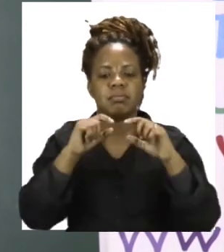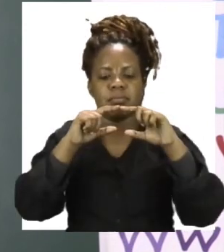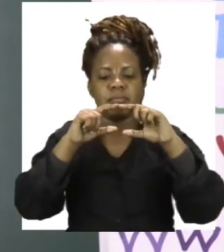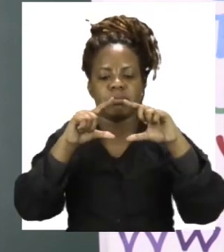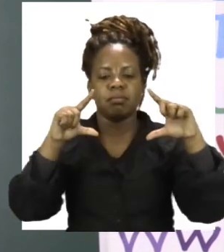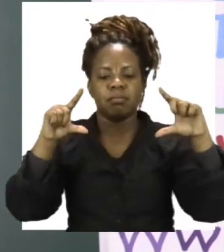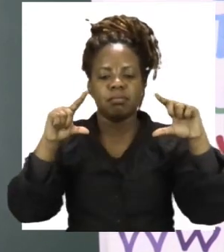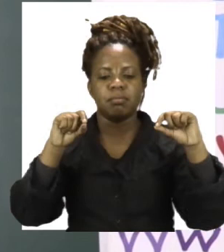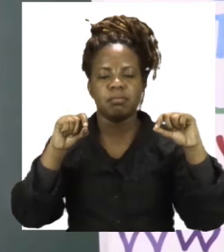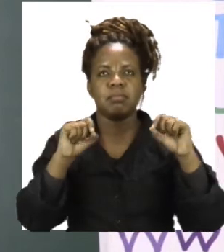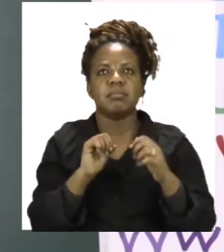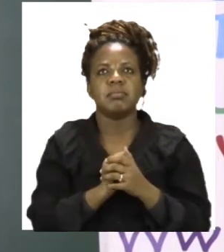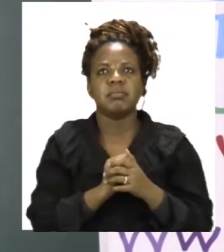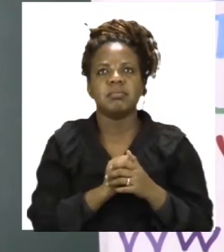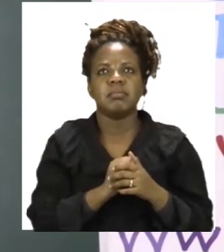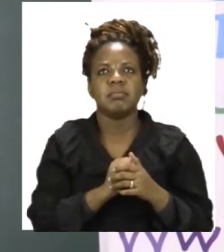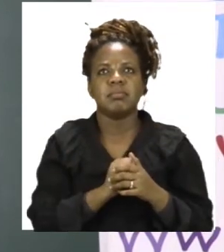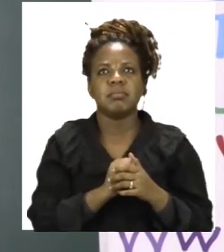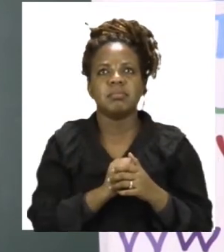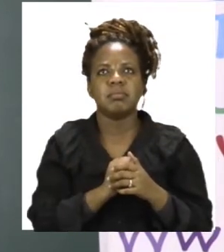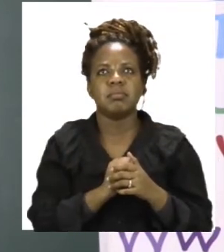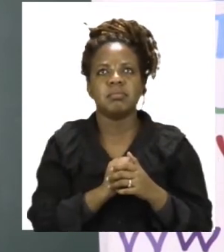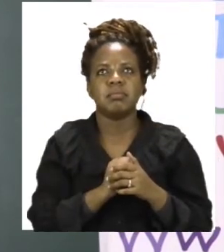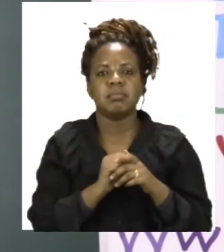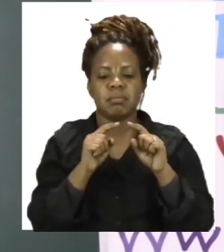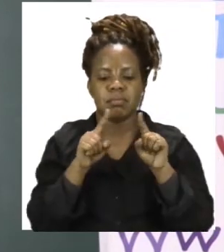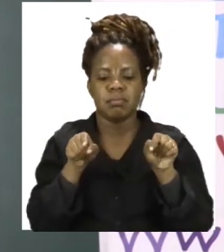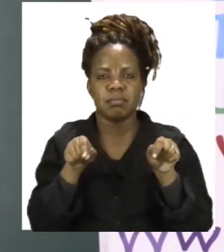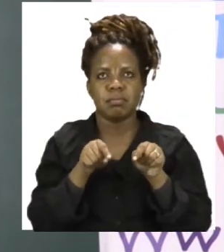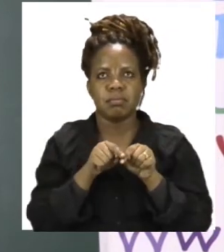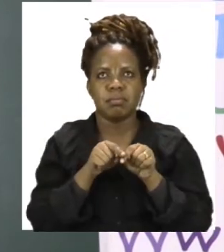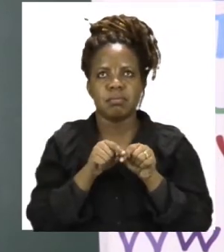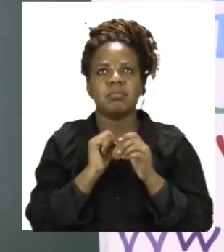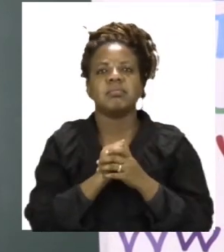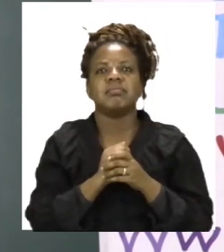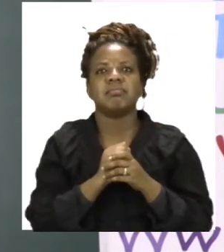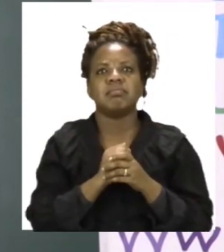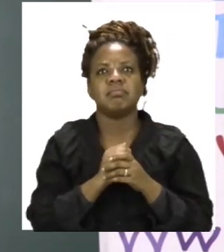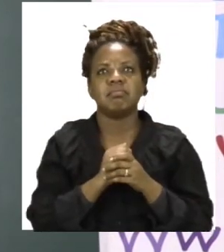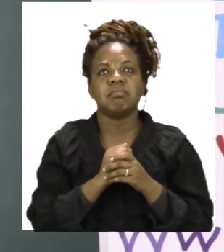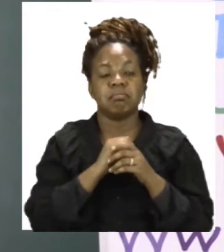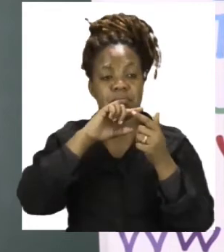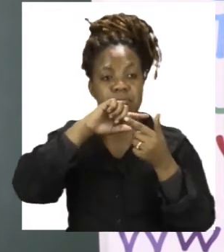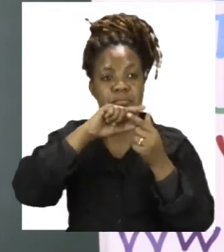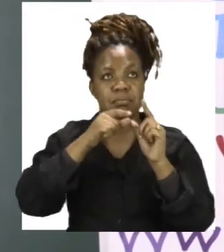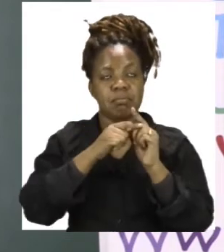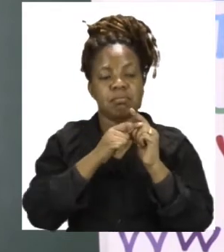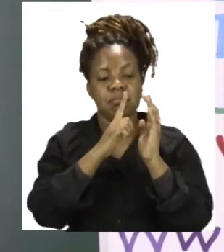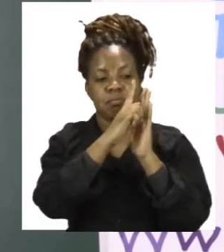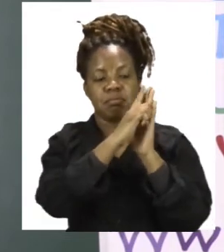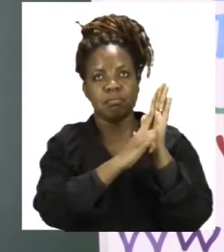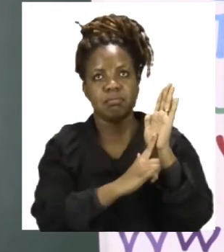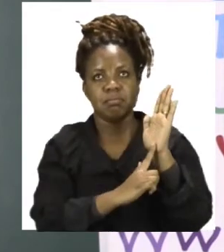a rectangle, and a square. So these are the shapes that we have. We